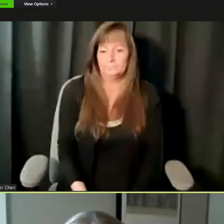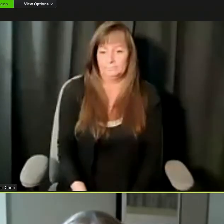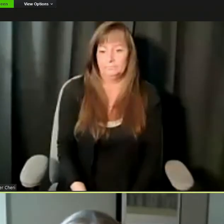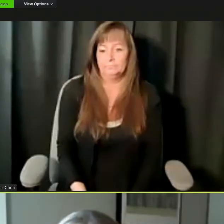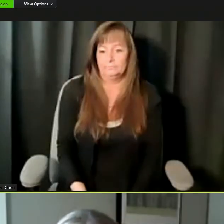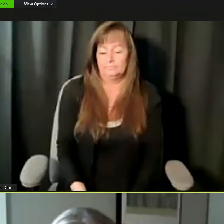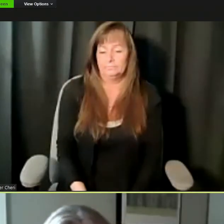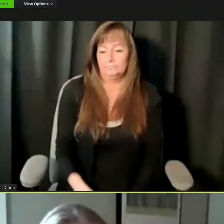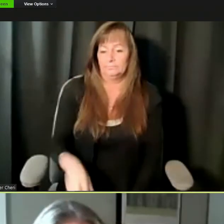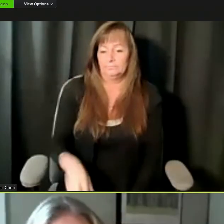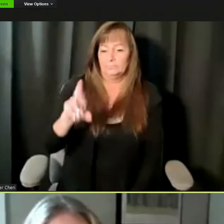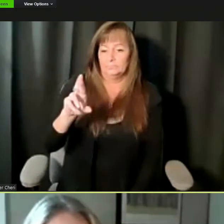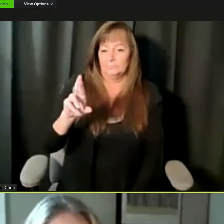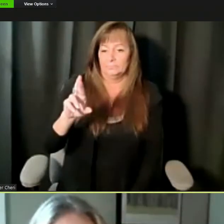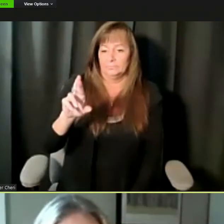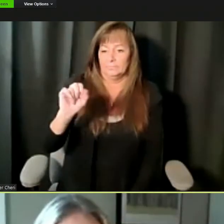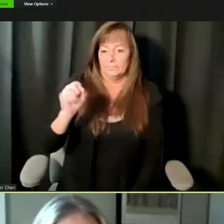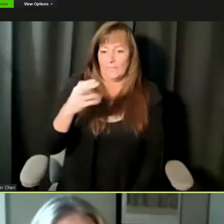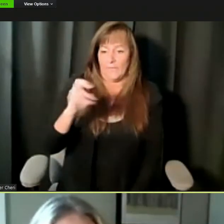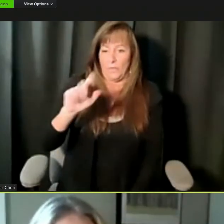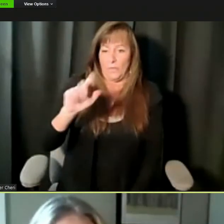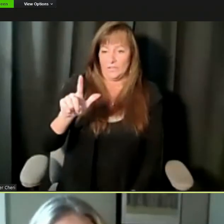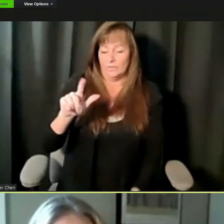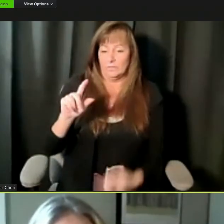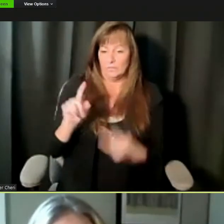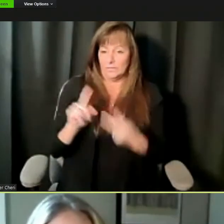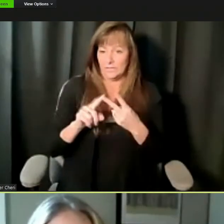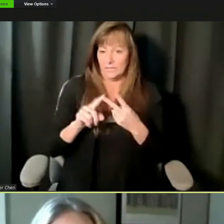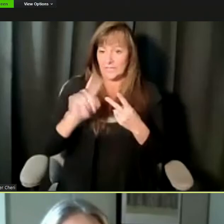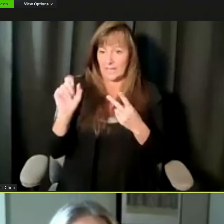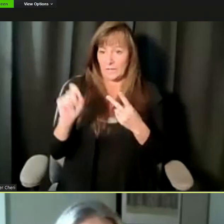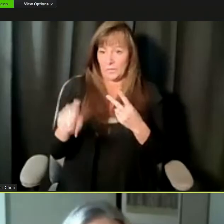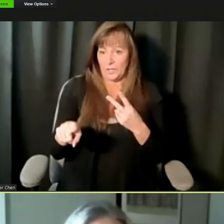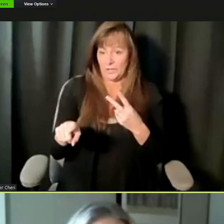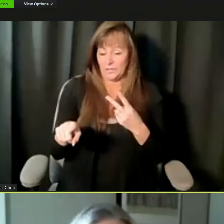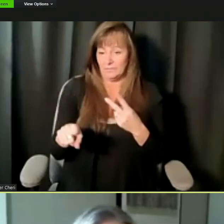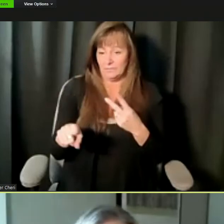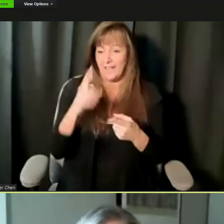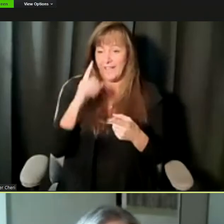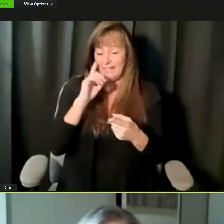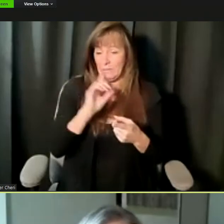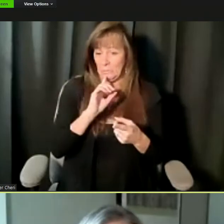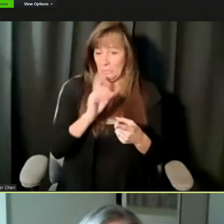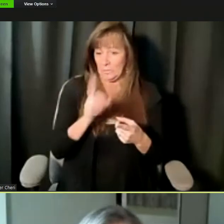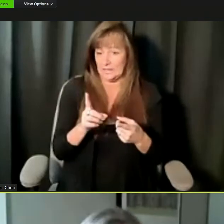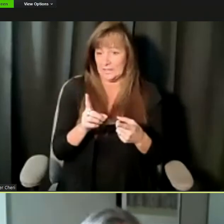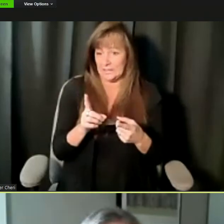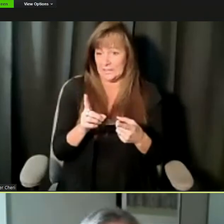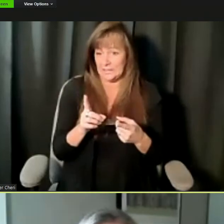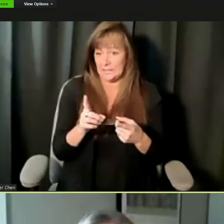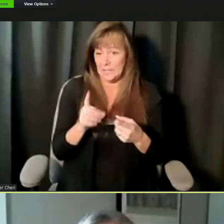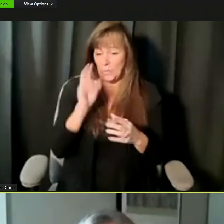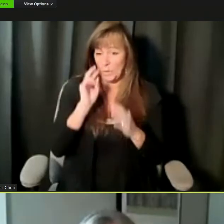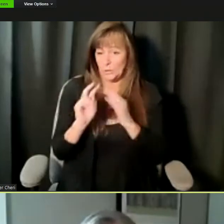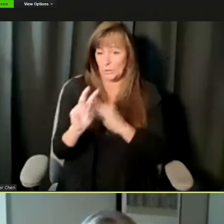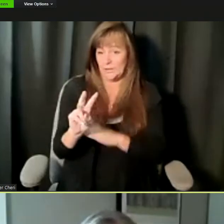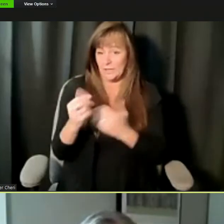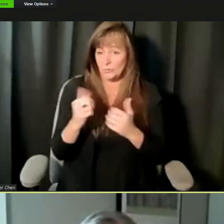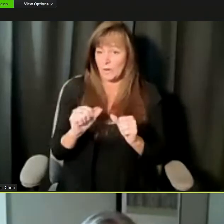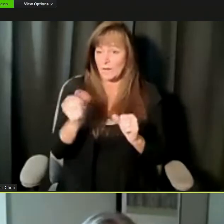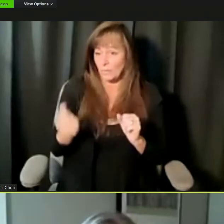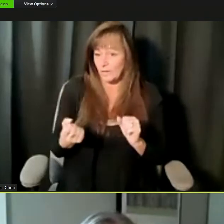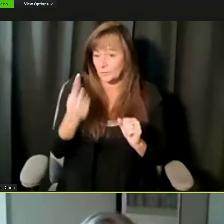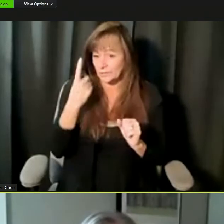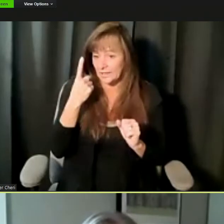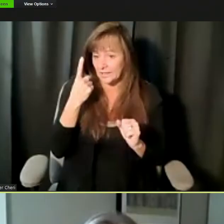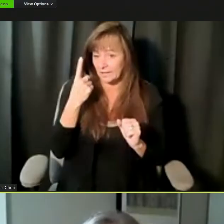And to your second question, I think what we are really looking at when trying to